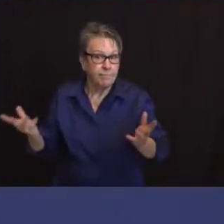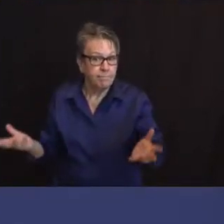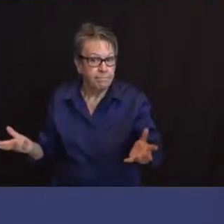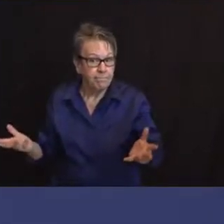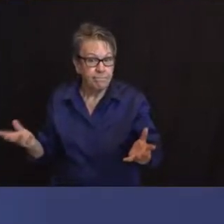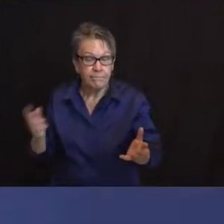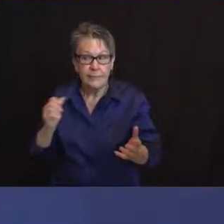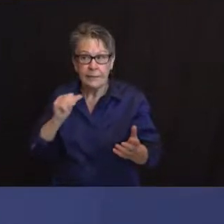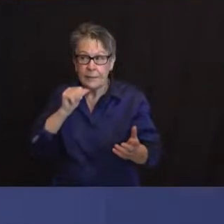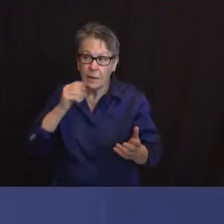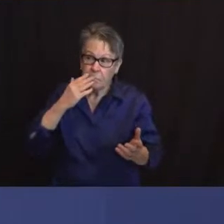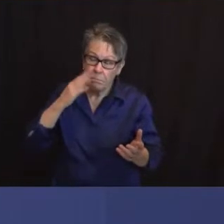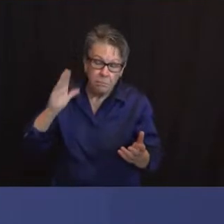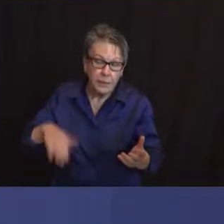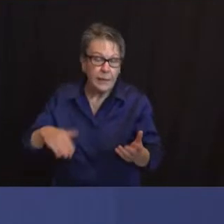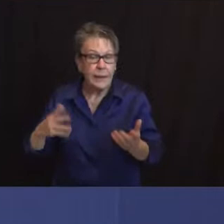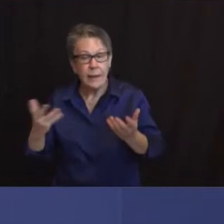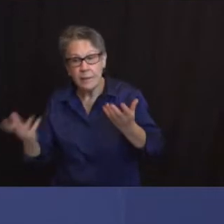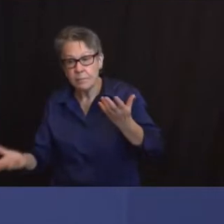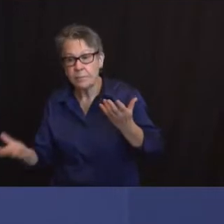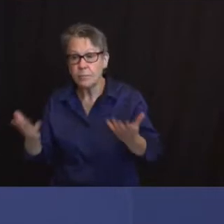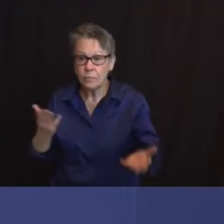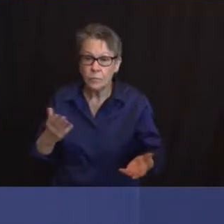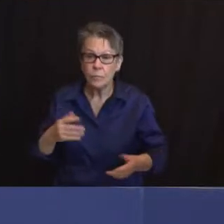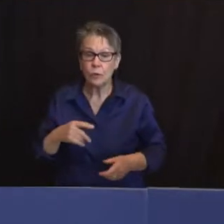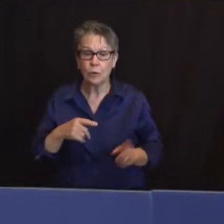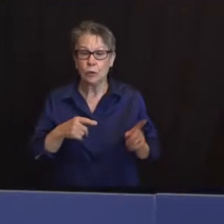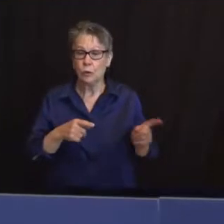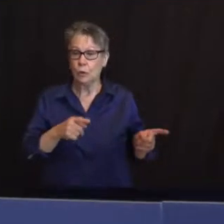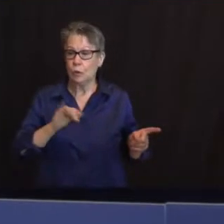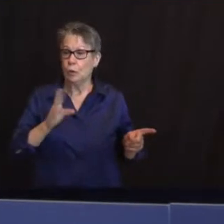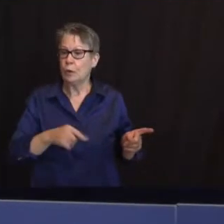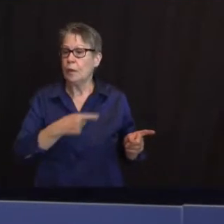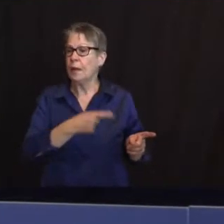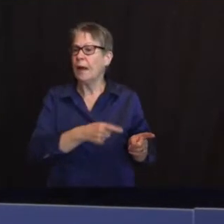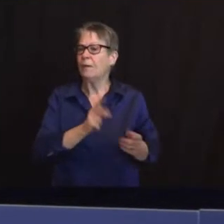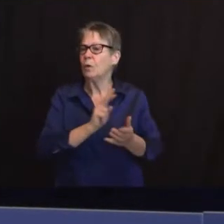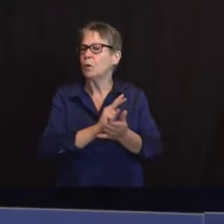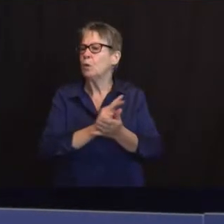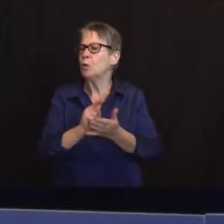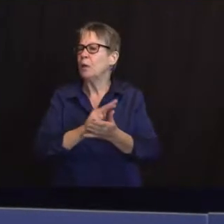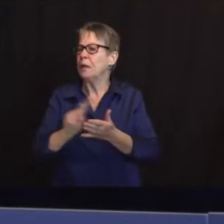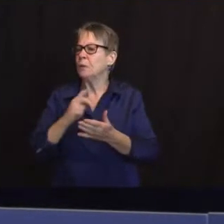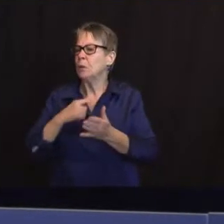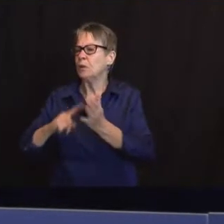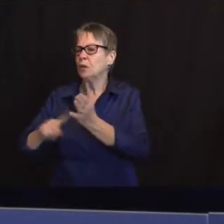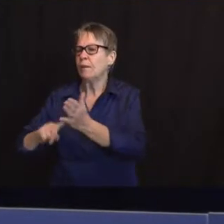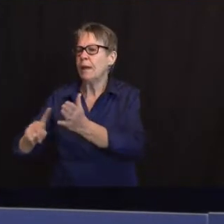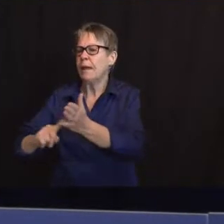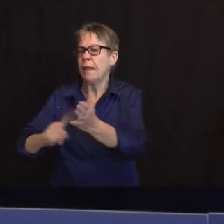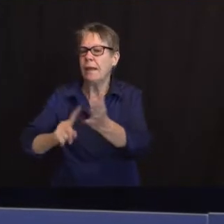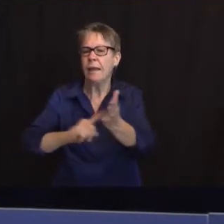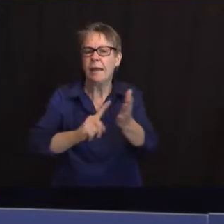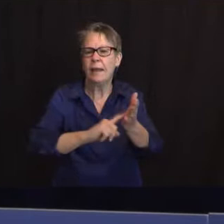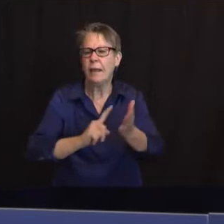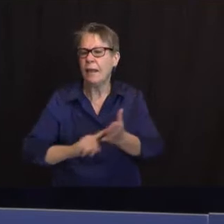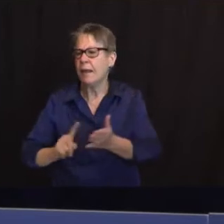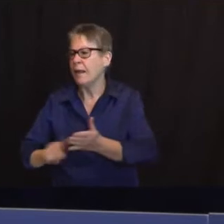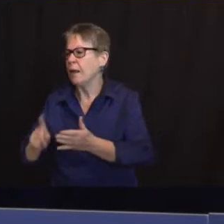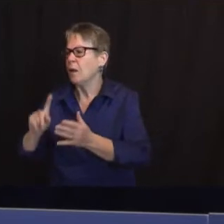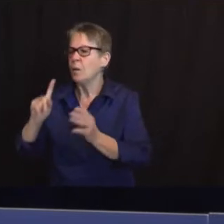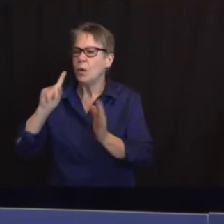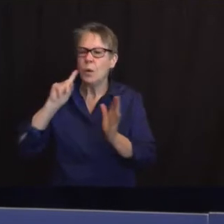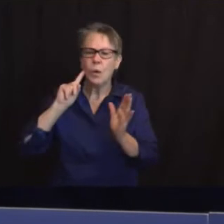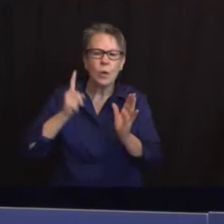do a survey of about 1,500 individuals, and we've seen the hesitancy decrease significantly.